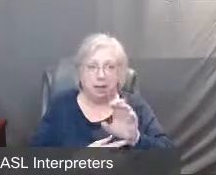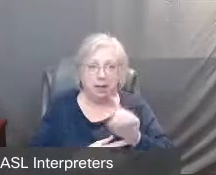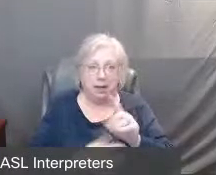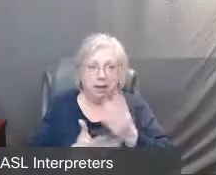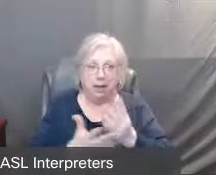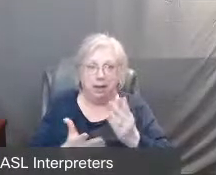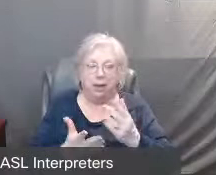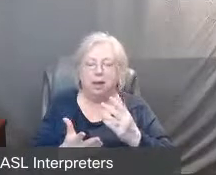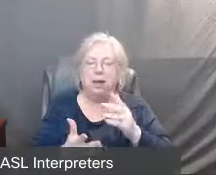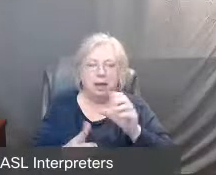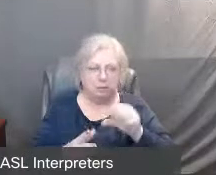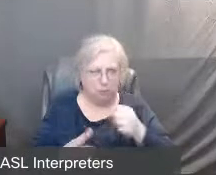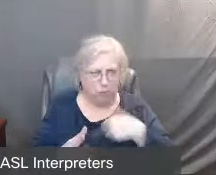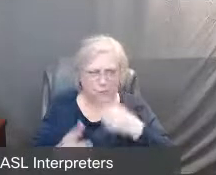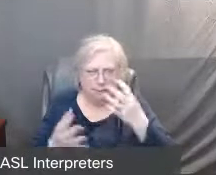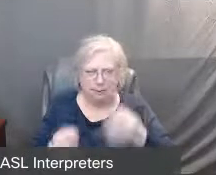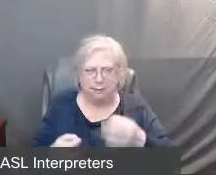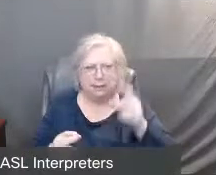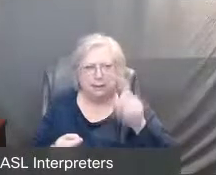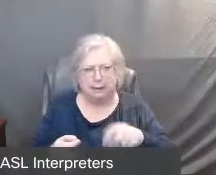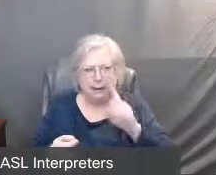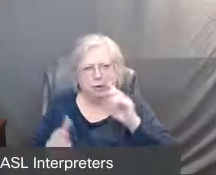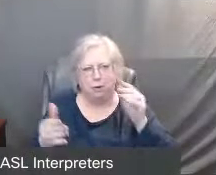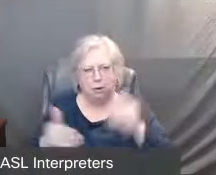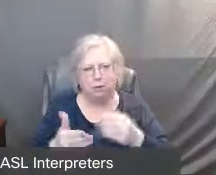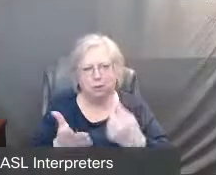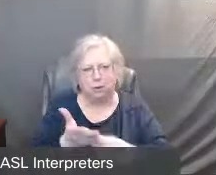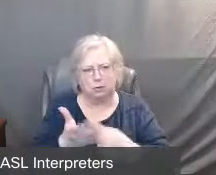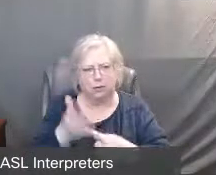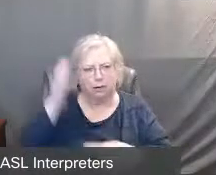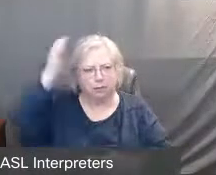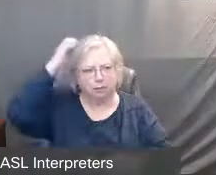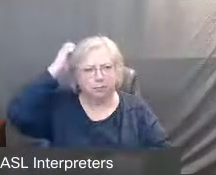something we definitely need to address.